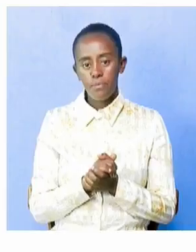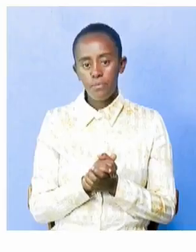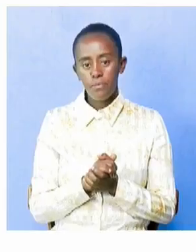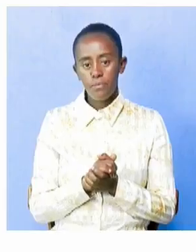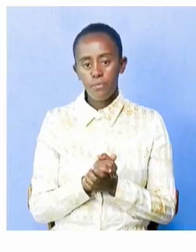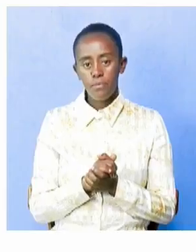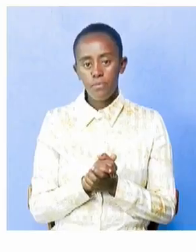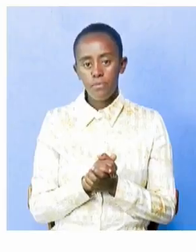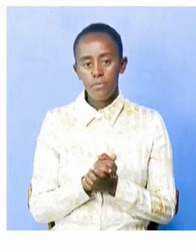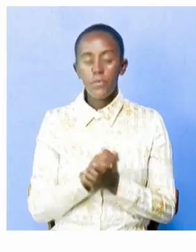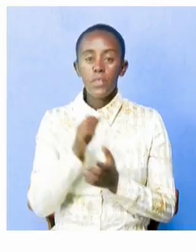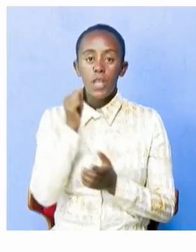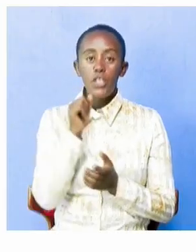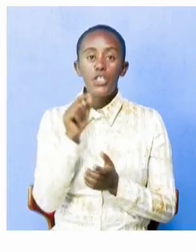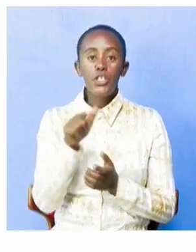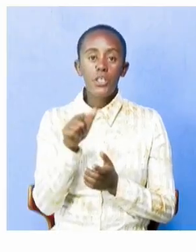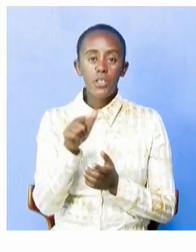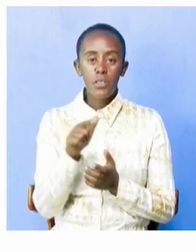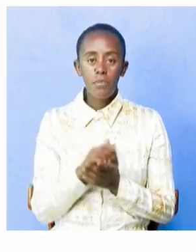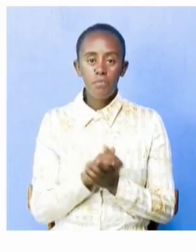Example, she